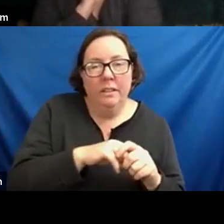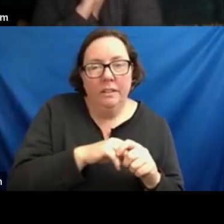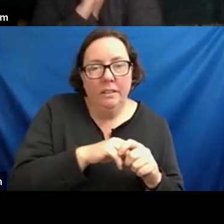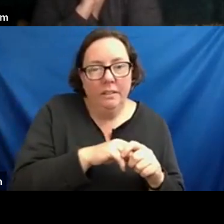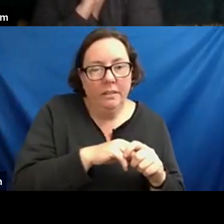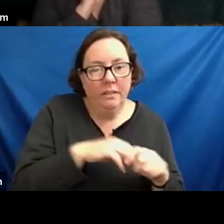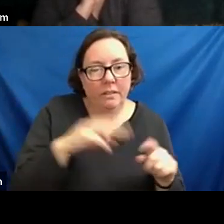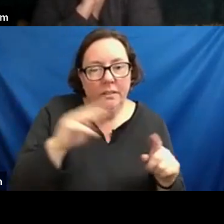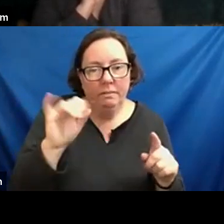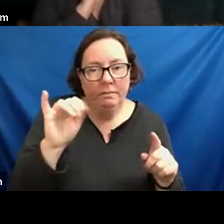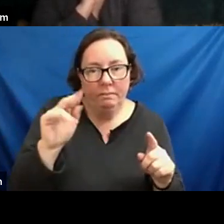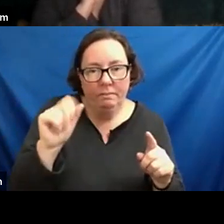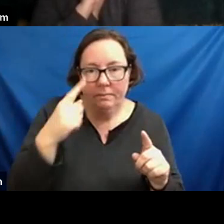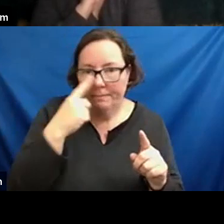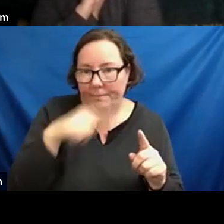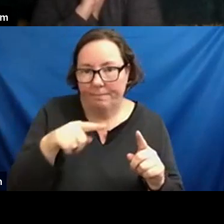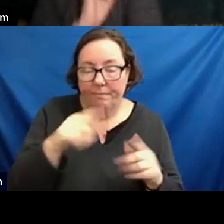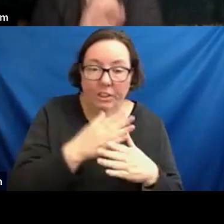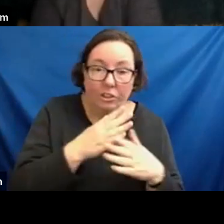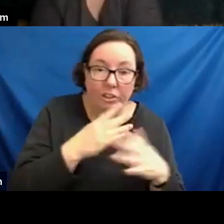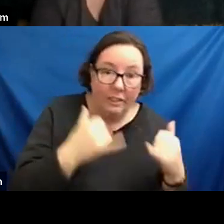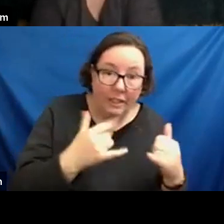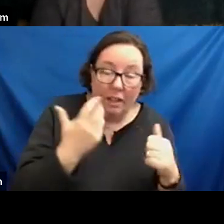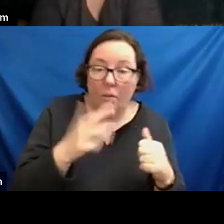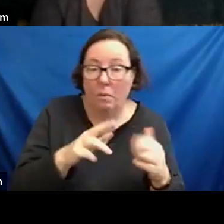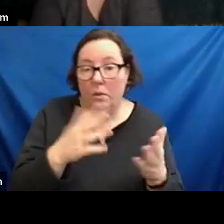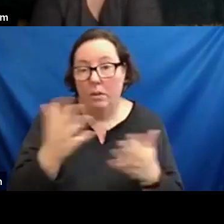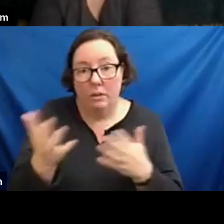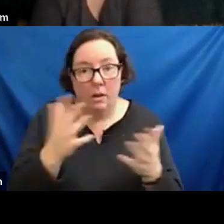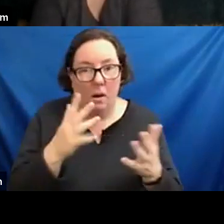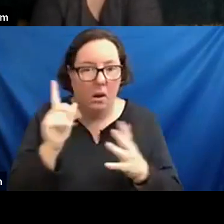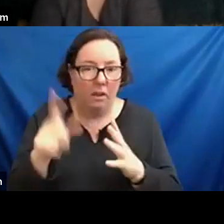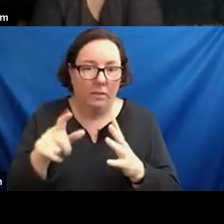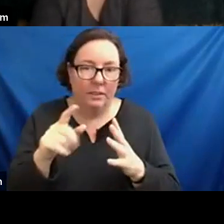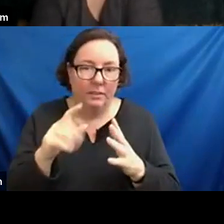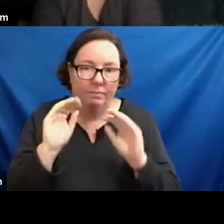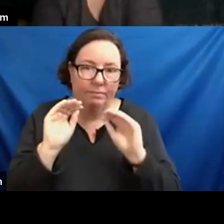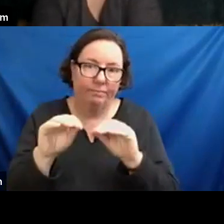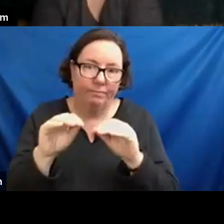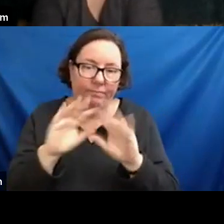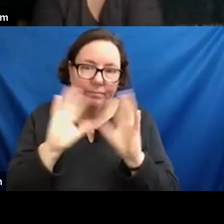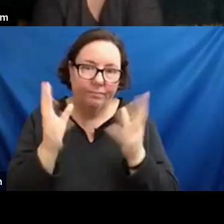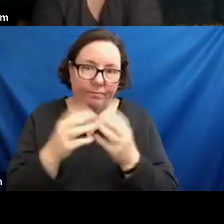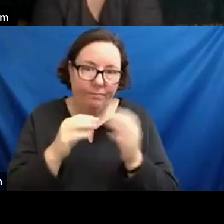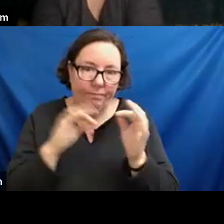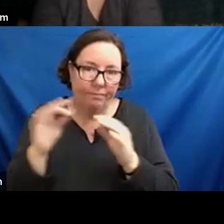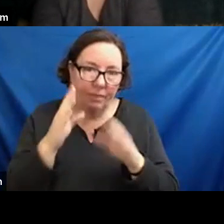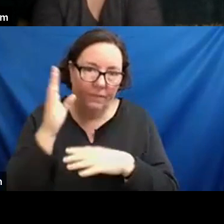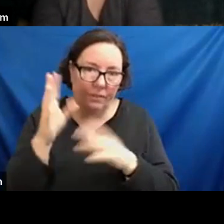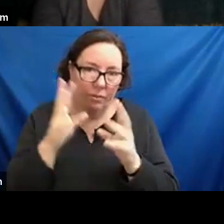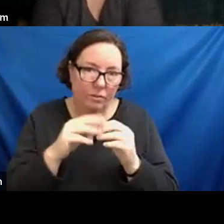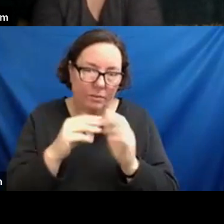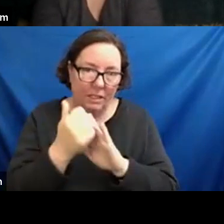I'm happy to share a little now, or we can put an overview on a future meeting